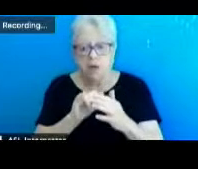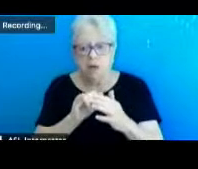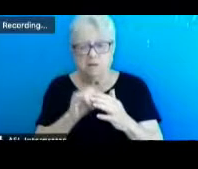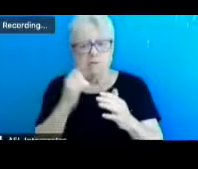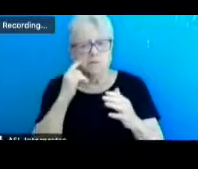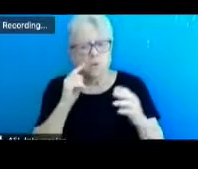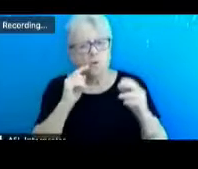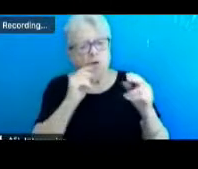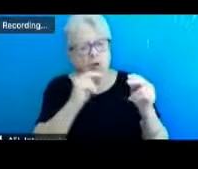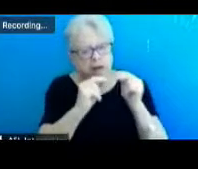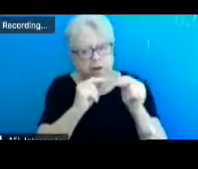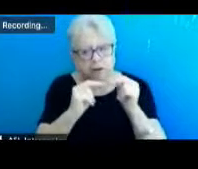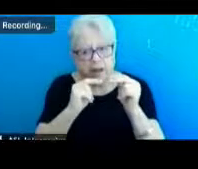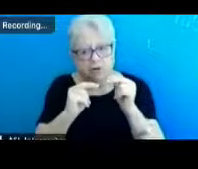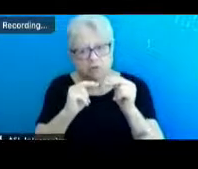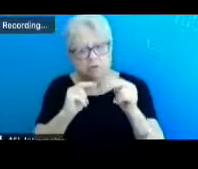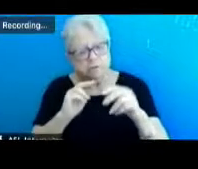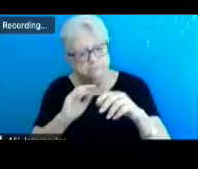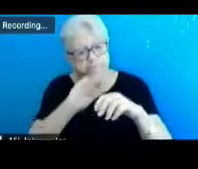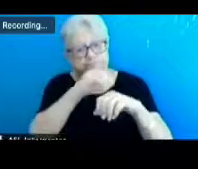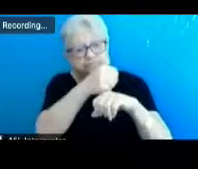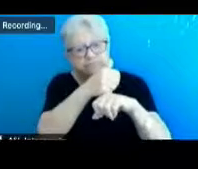contract subcommittee.